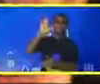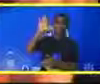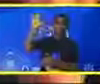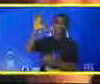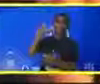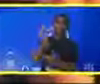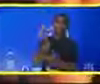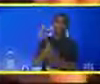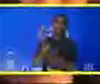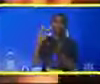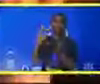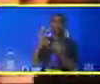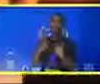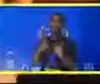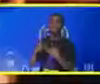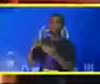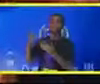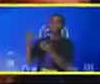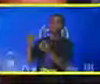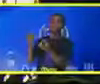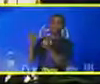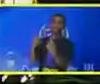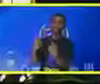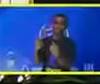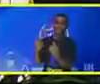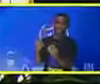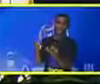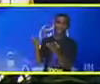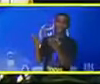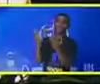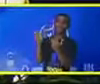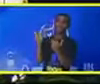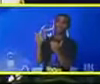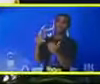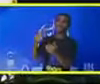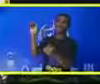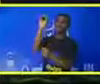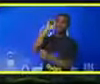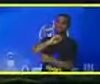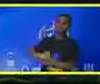your help has come. Oh,